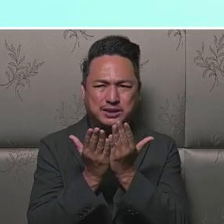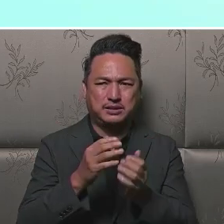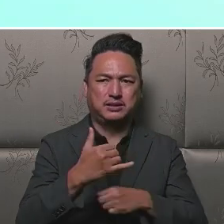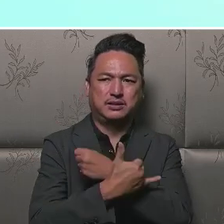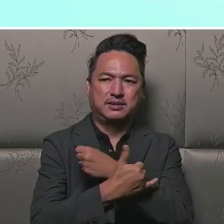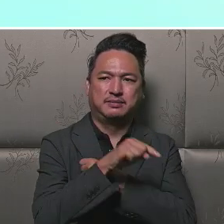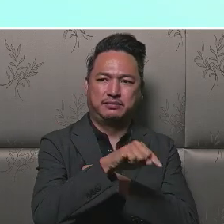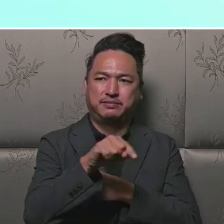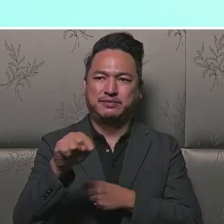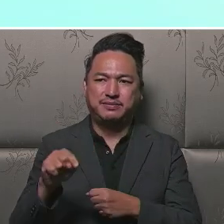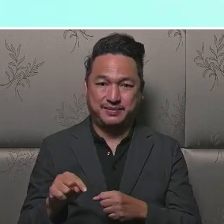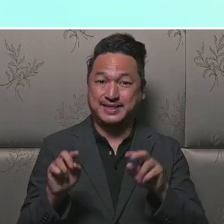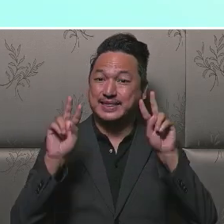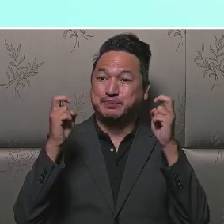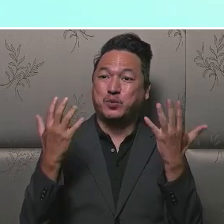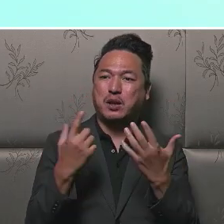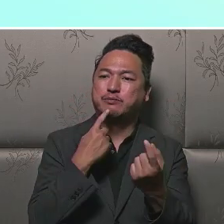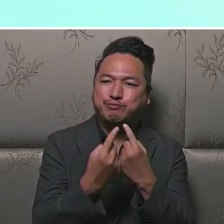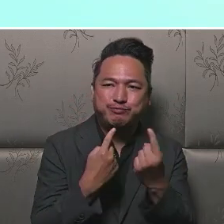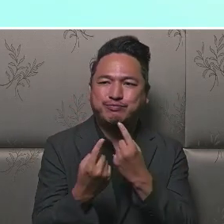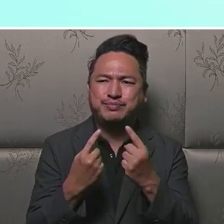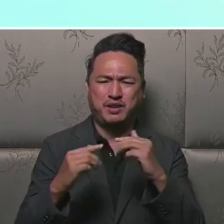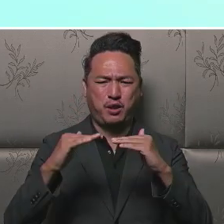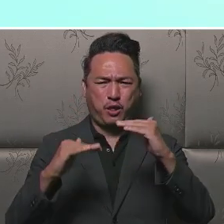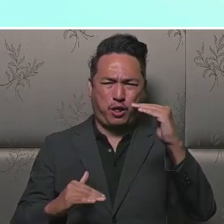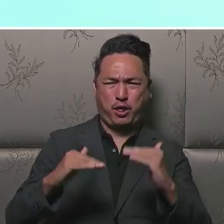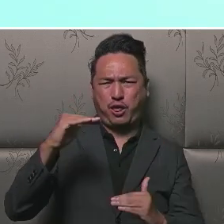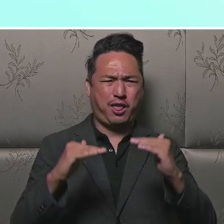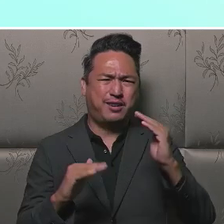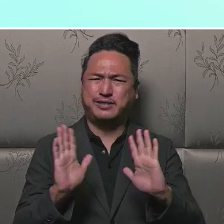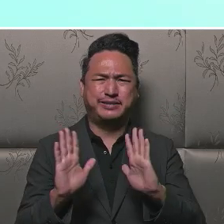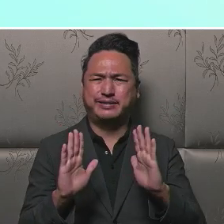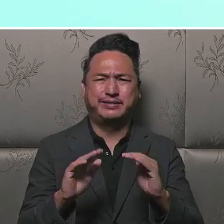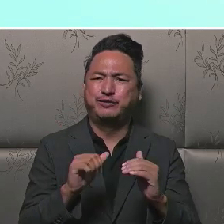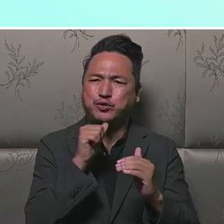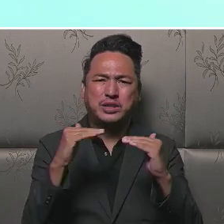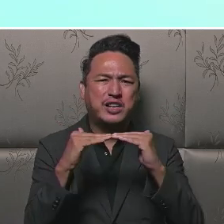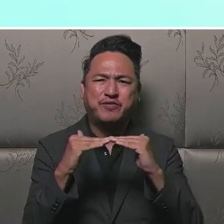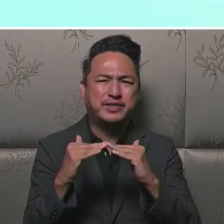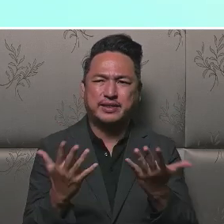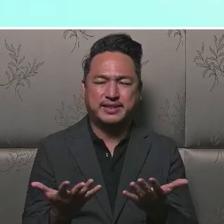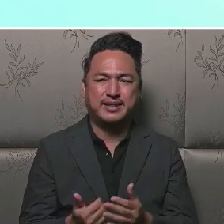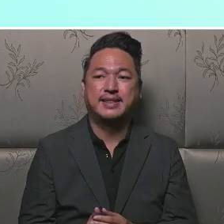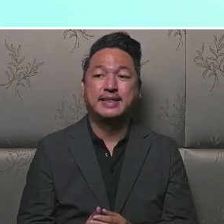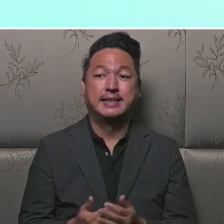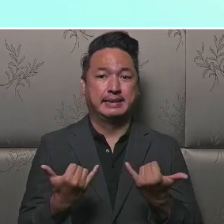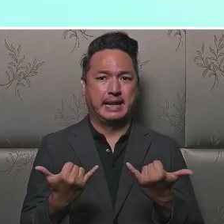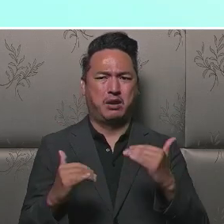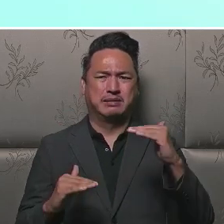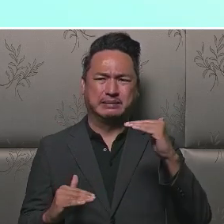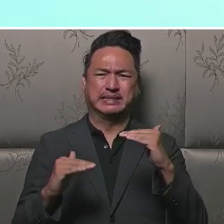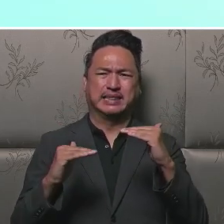know what people are doing in terms of the time, the delivery, logistics, entry requirements,